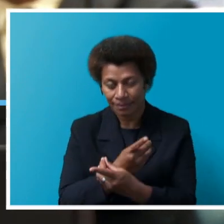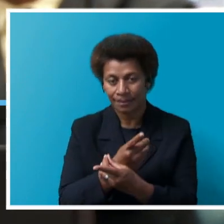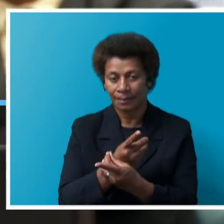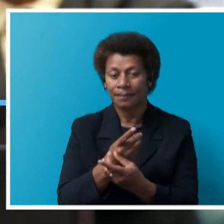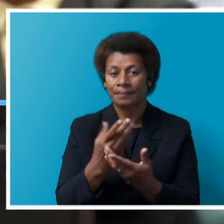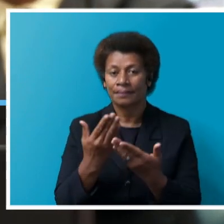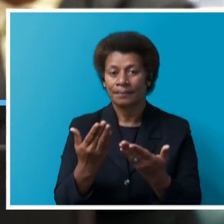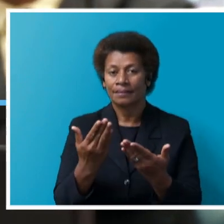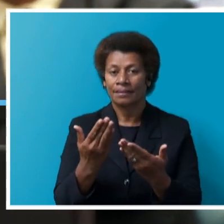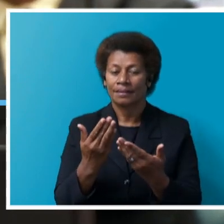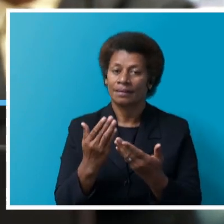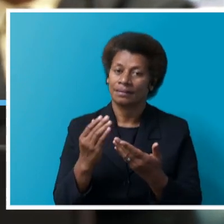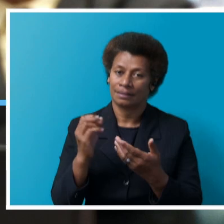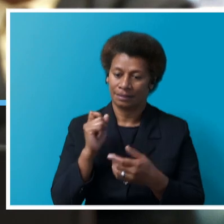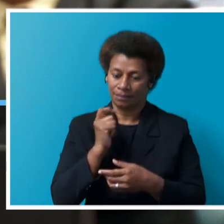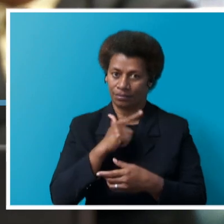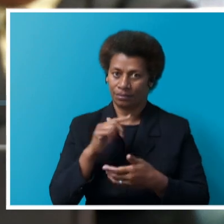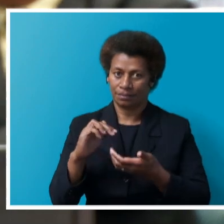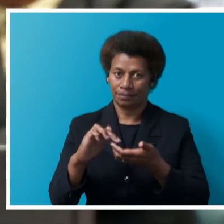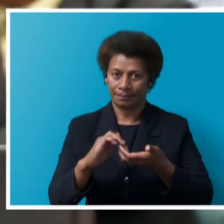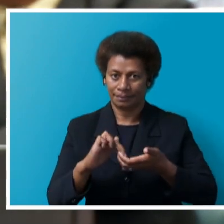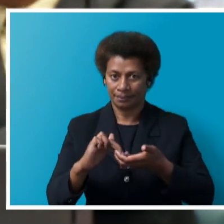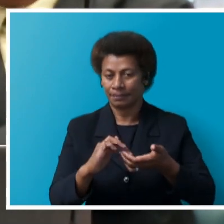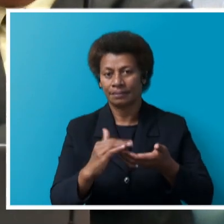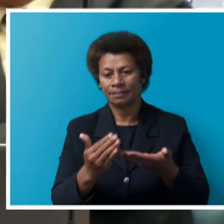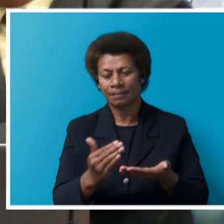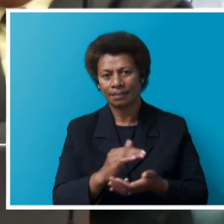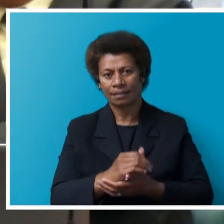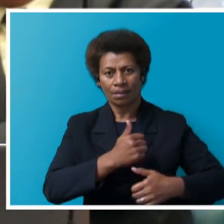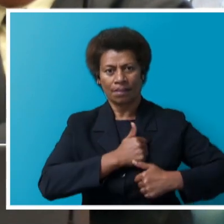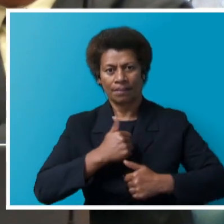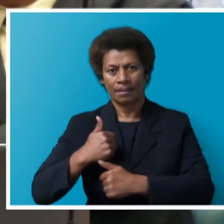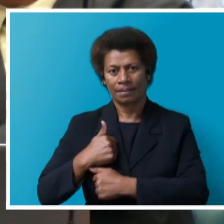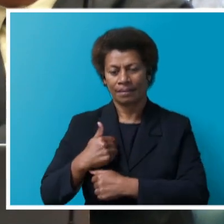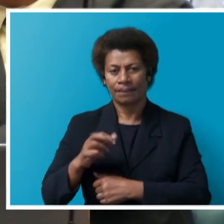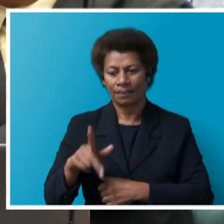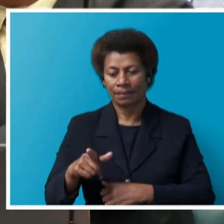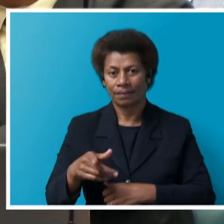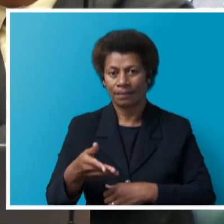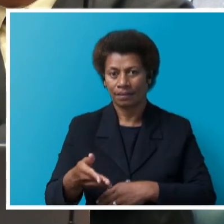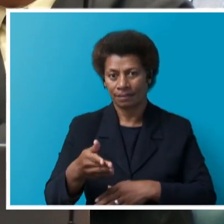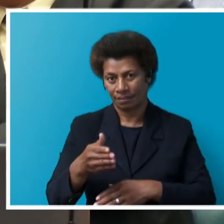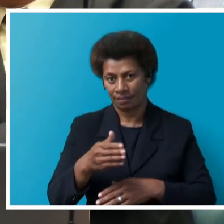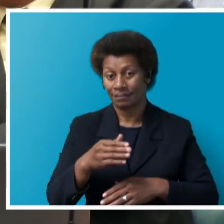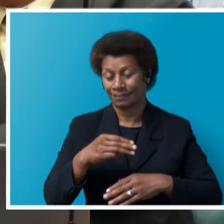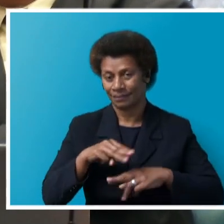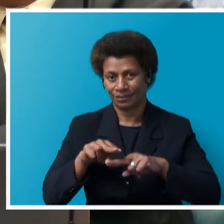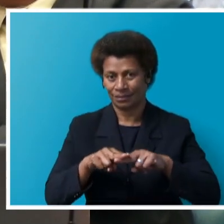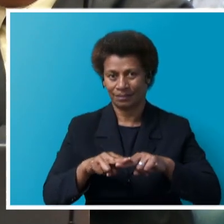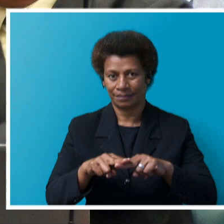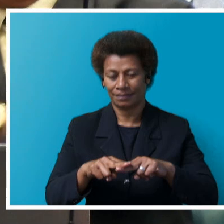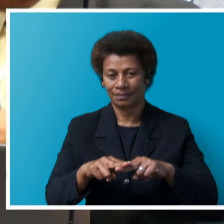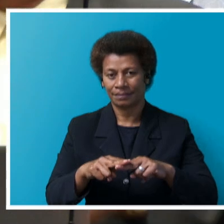spirit. He spoke as the Commander-in-Chief of the Republic of Military Forces, upholding its role as a pillar of national unity. He